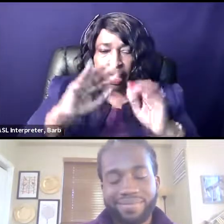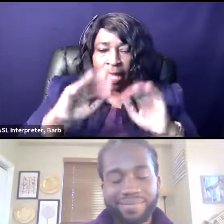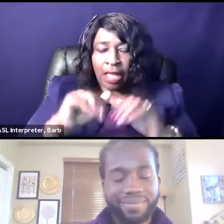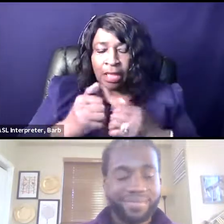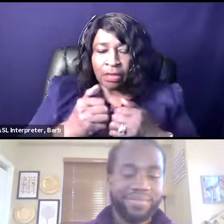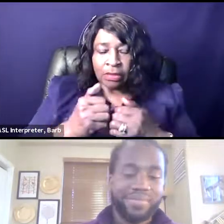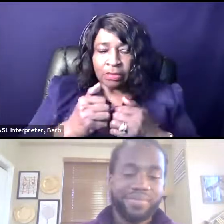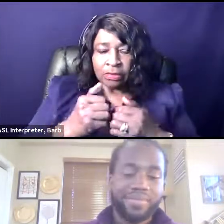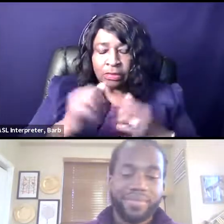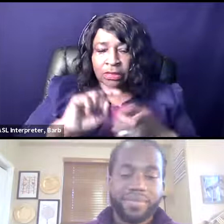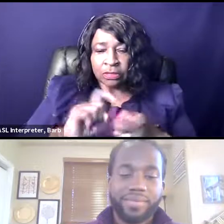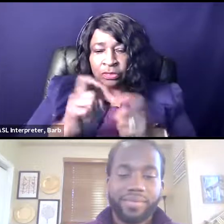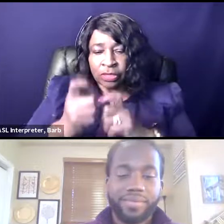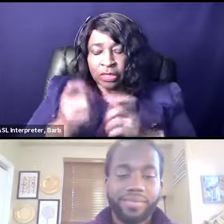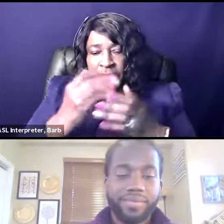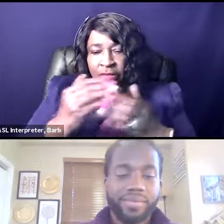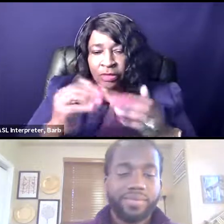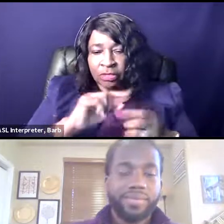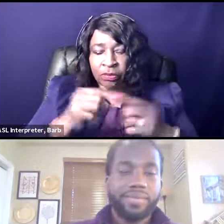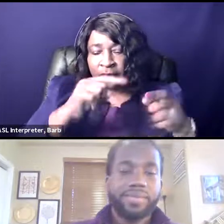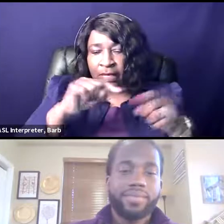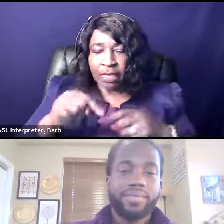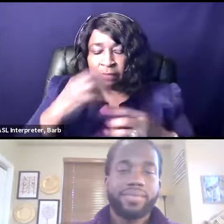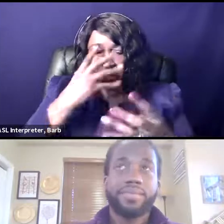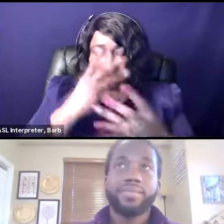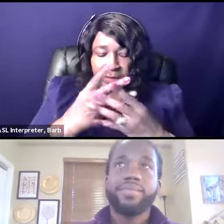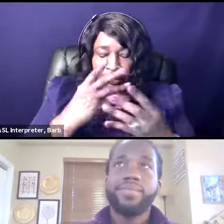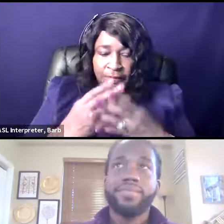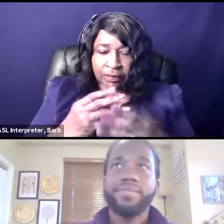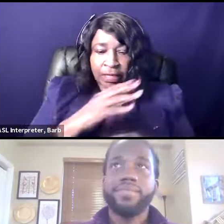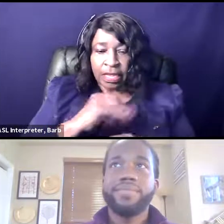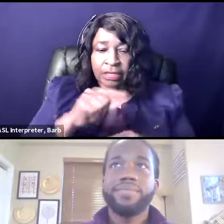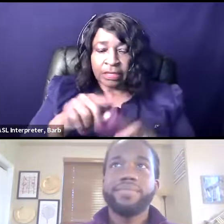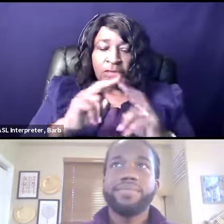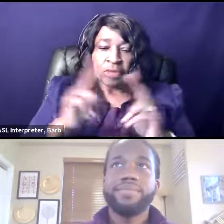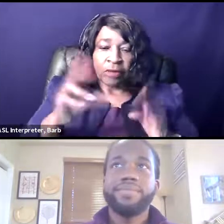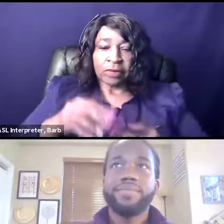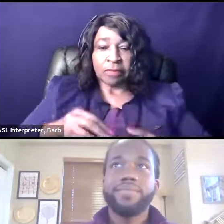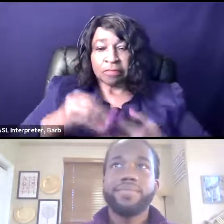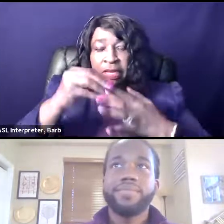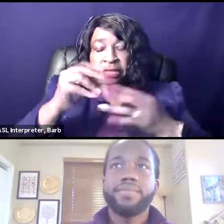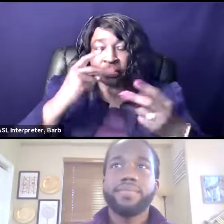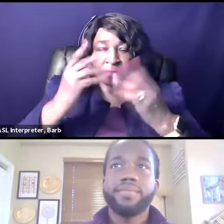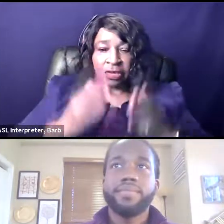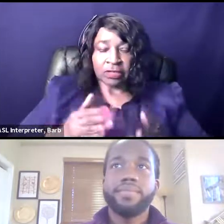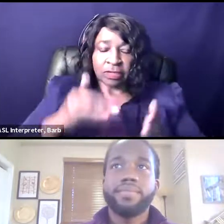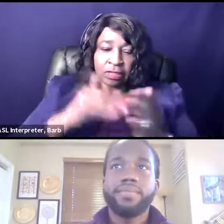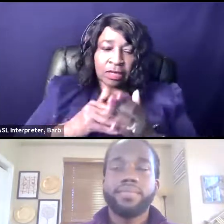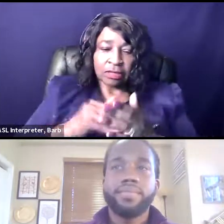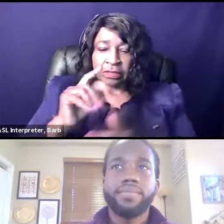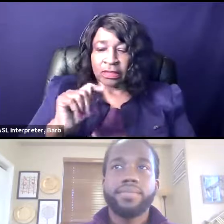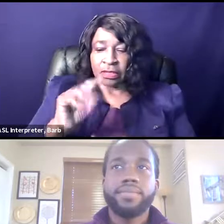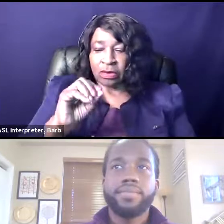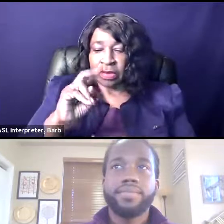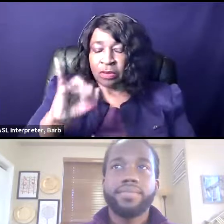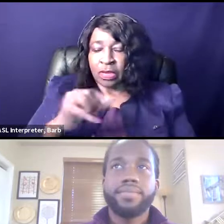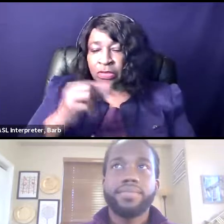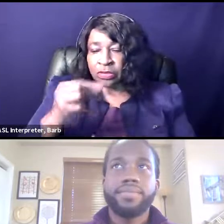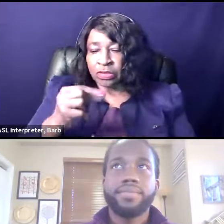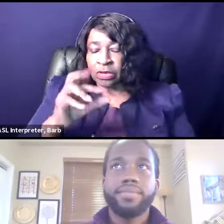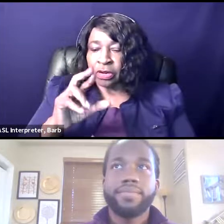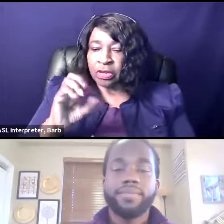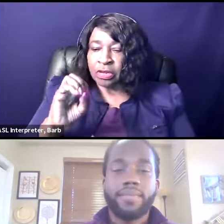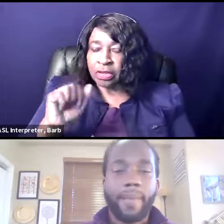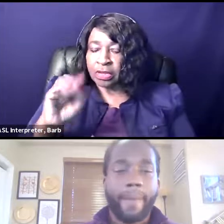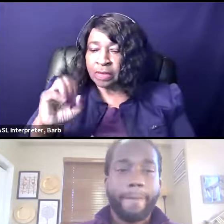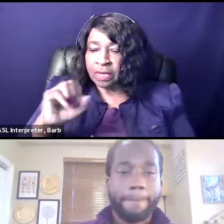him out. And he will be in conversation this evening with our very, very special guest, Dr. Tony G. Reames, who's an assistant professor and